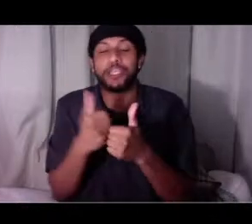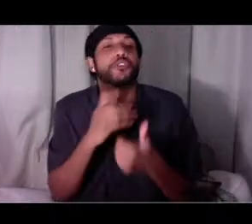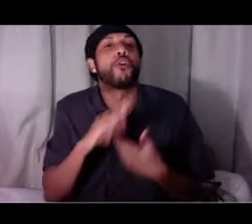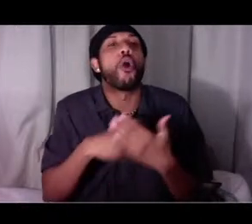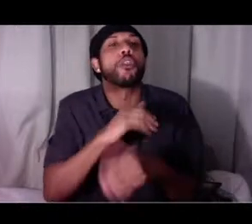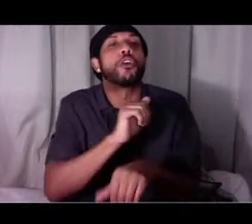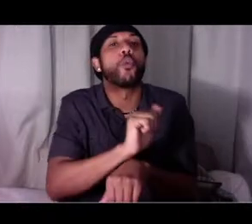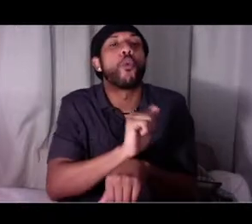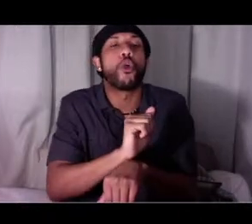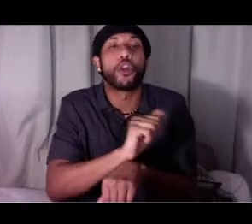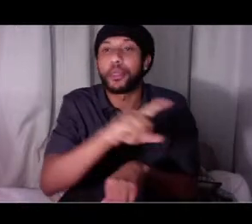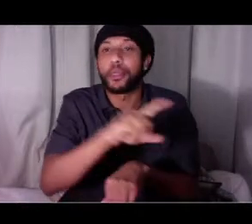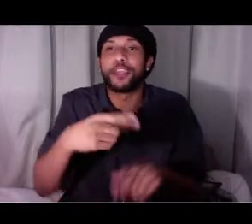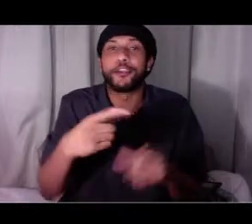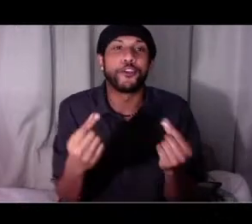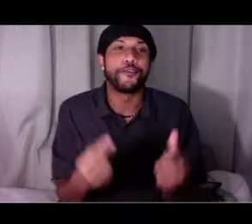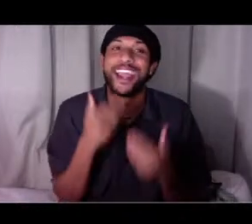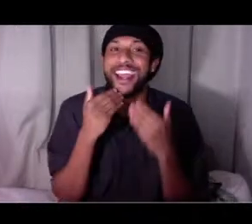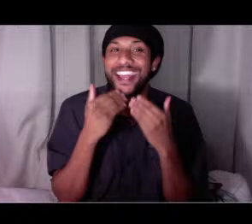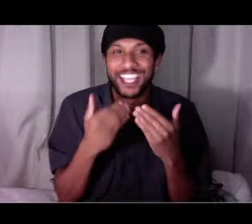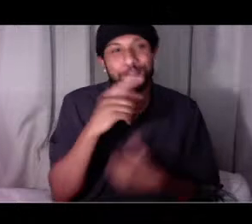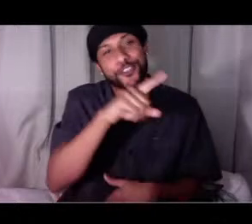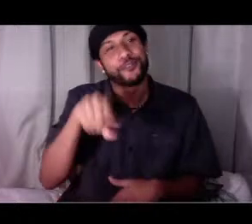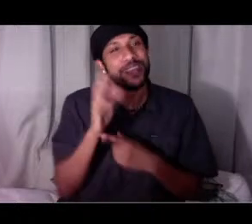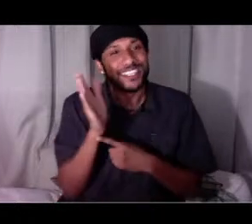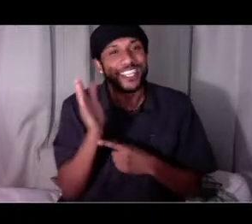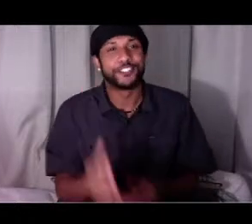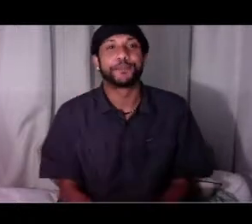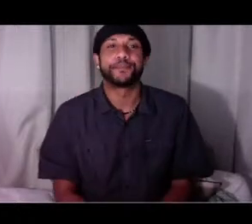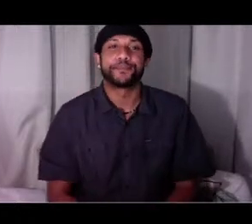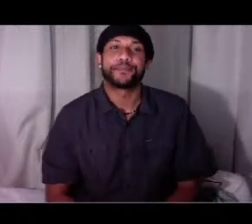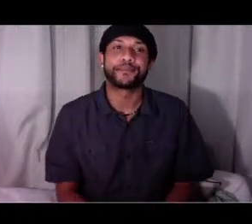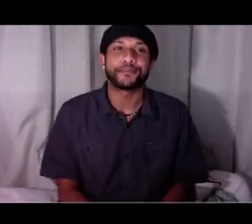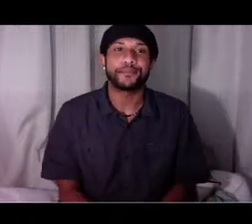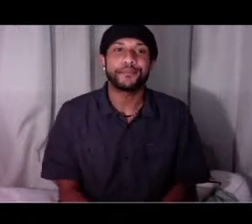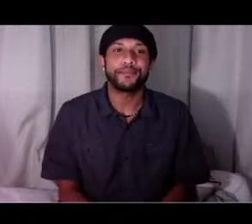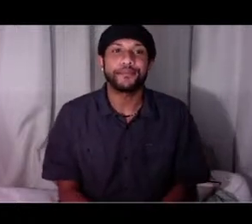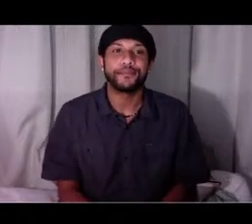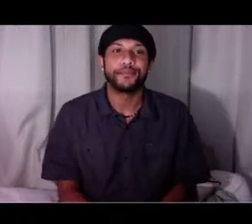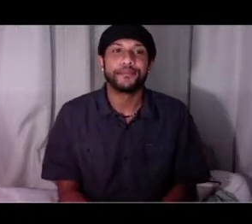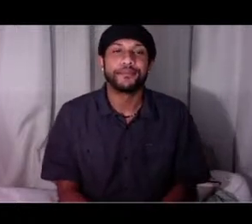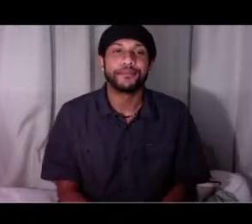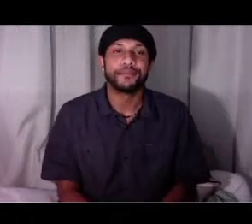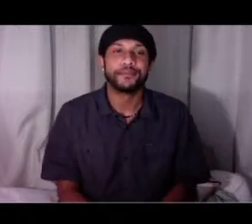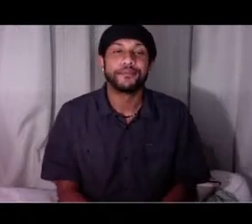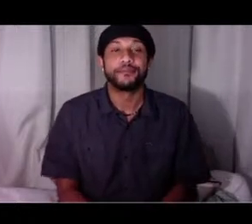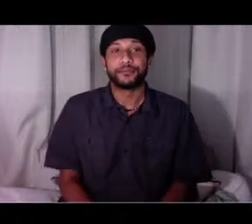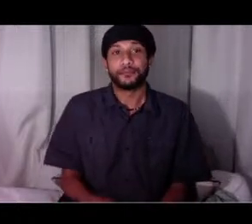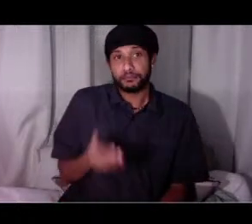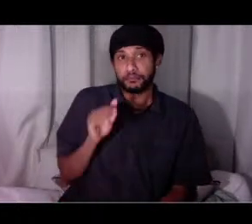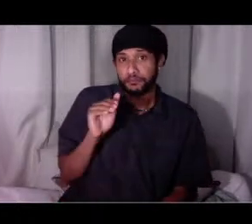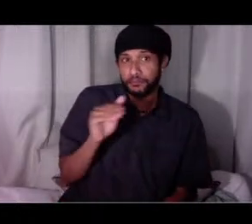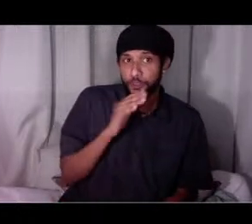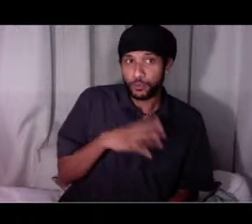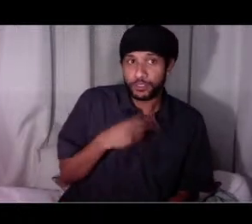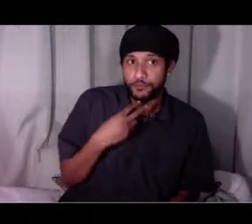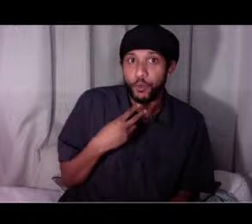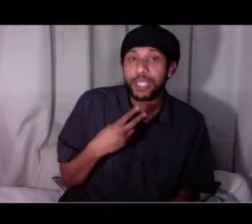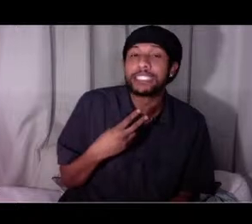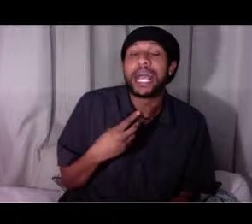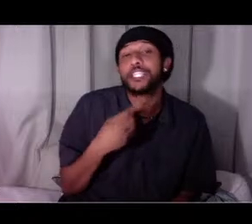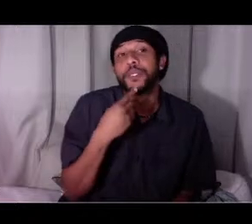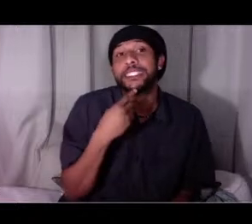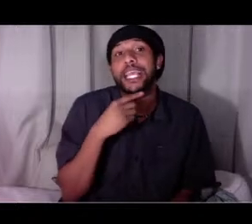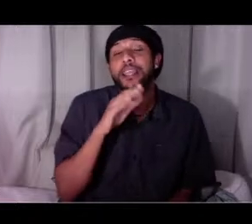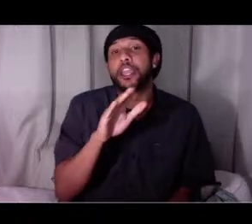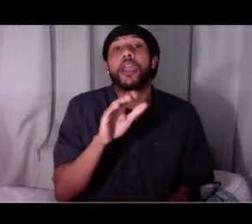the great work that they're doing so thank you for the presentation Mr Flores can I can I just send a shout out to